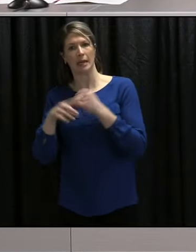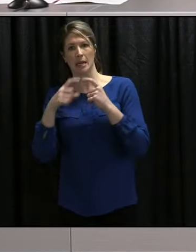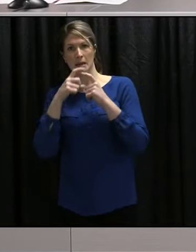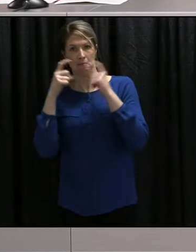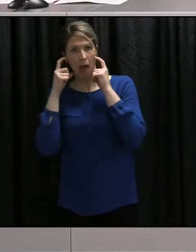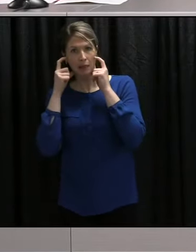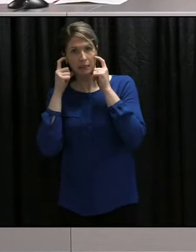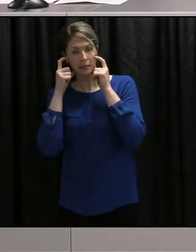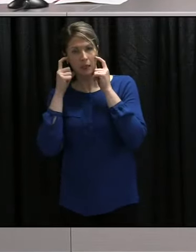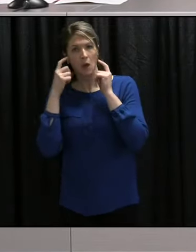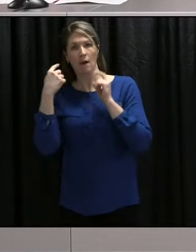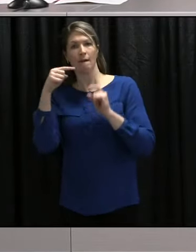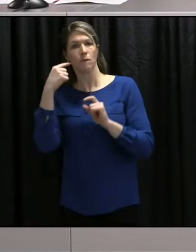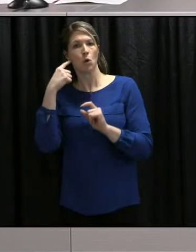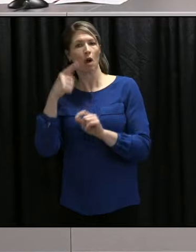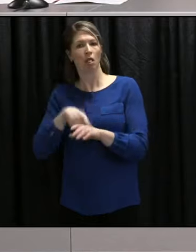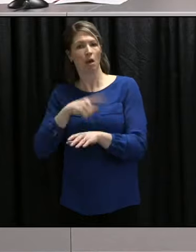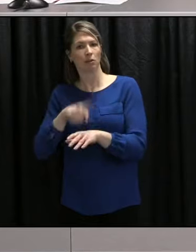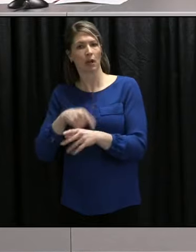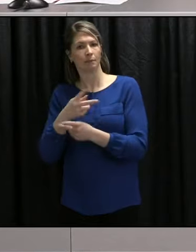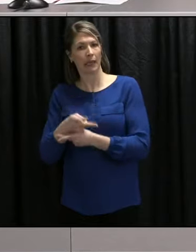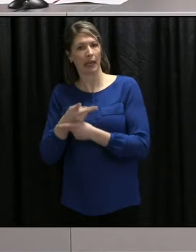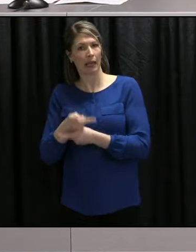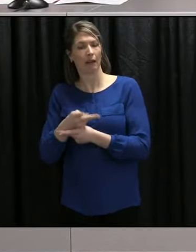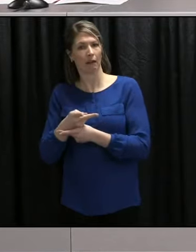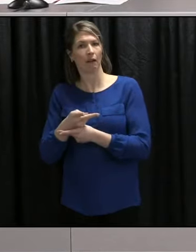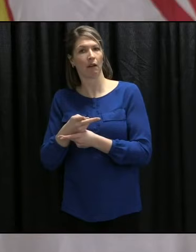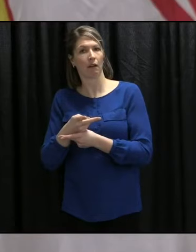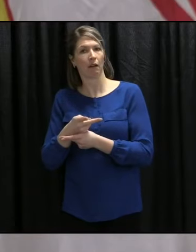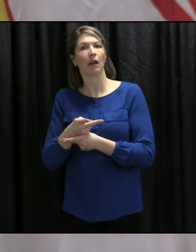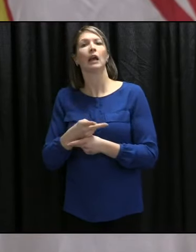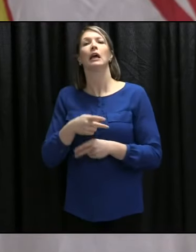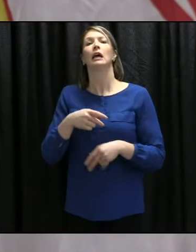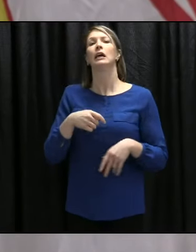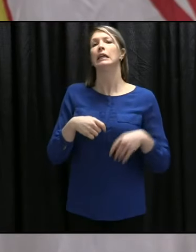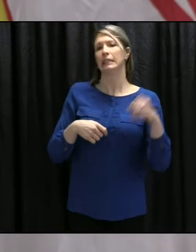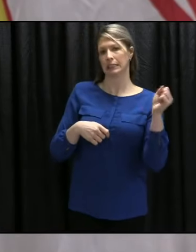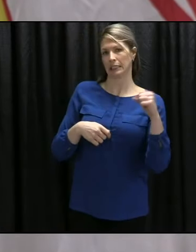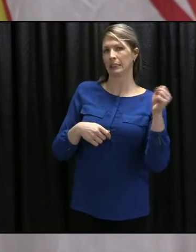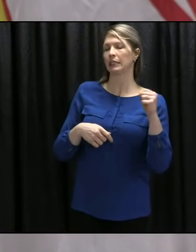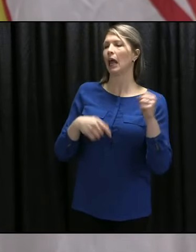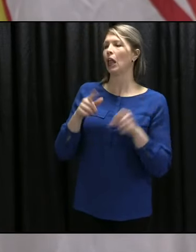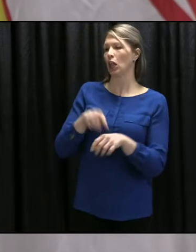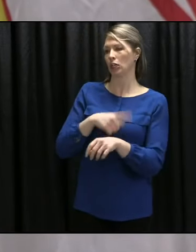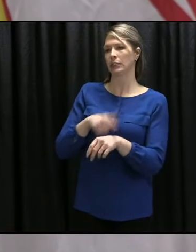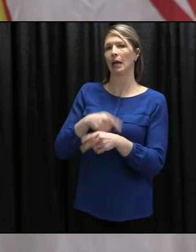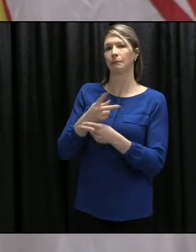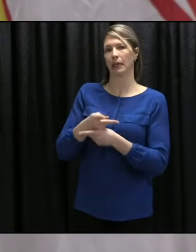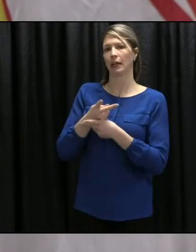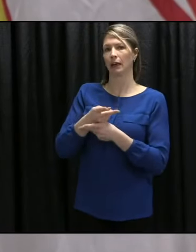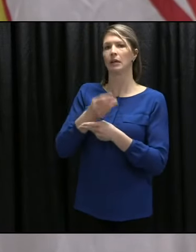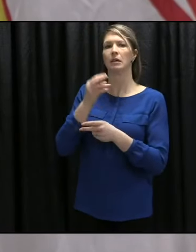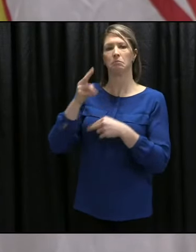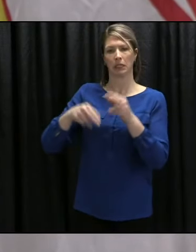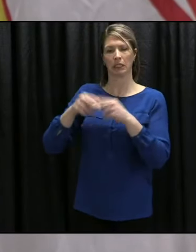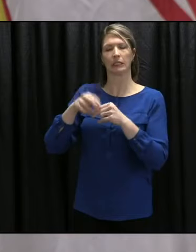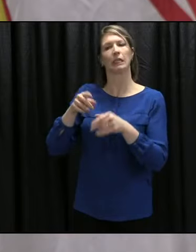In long-term care facilities, workers are being asked to wear masks for their full shift. Okay, thanks.